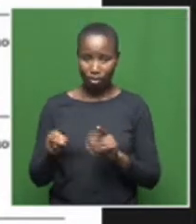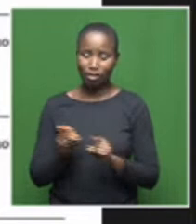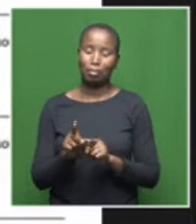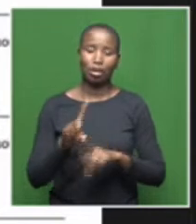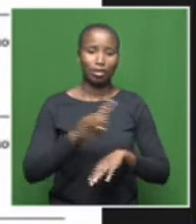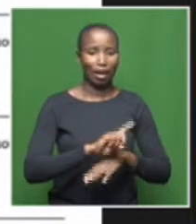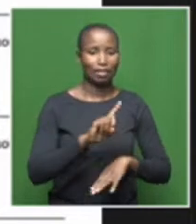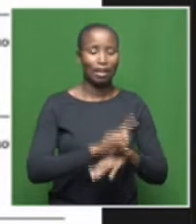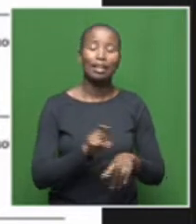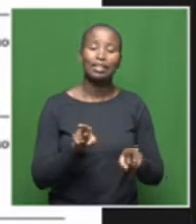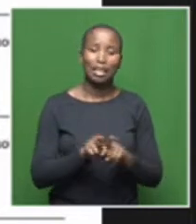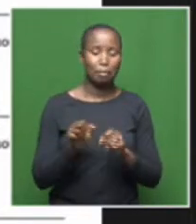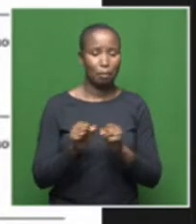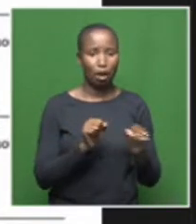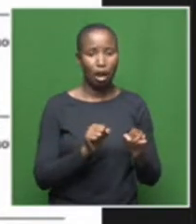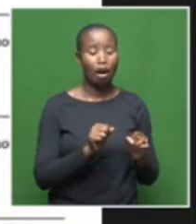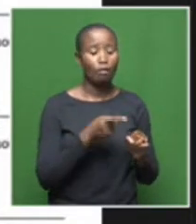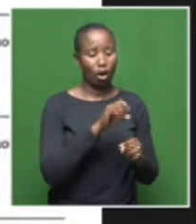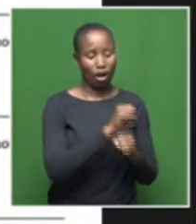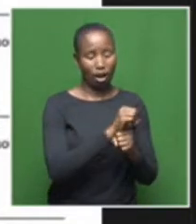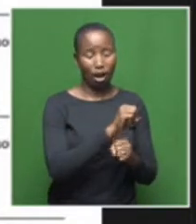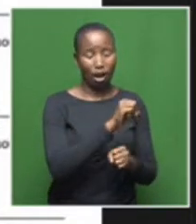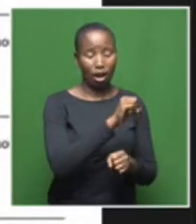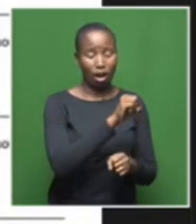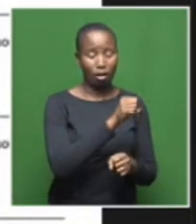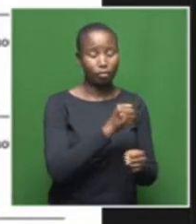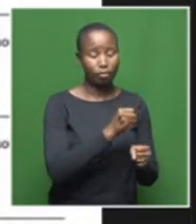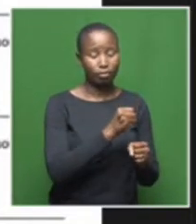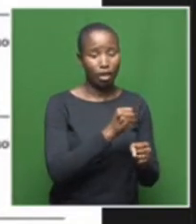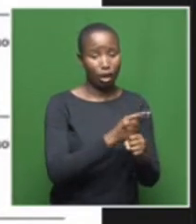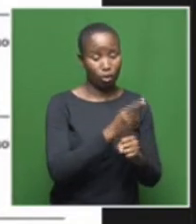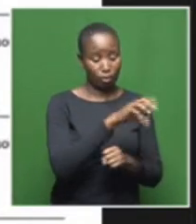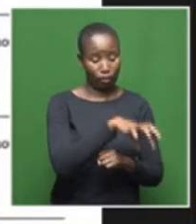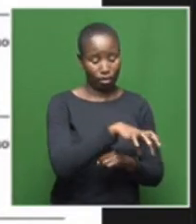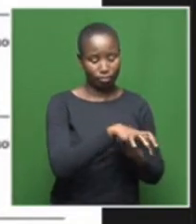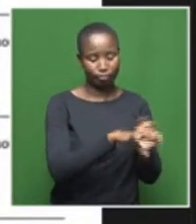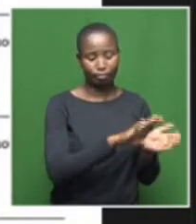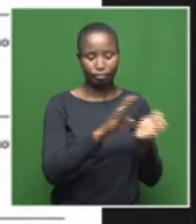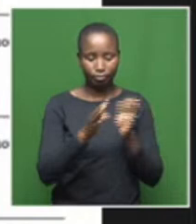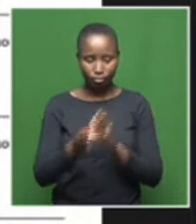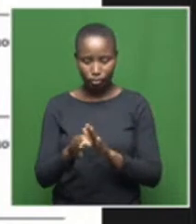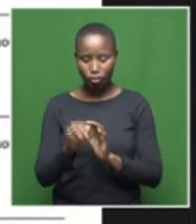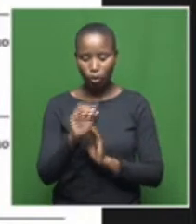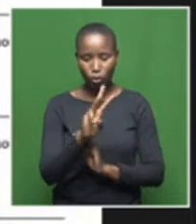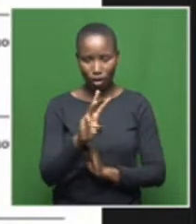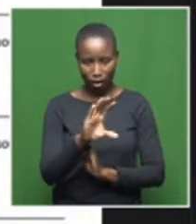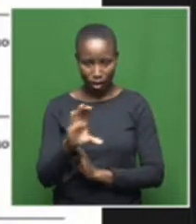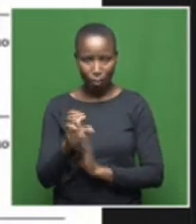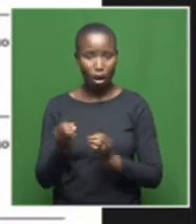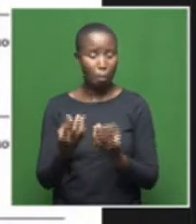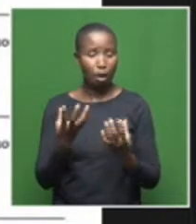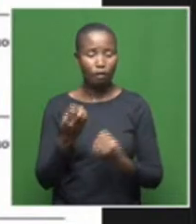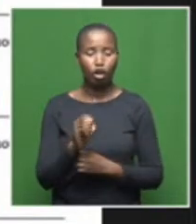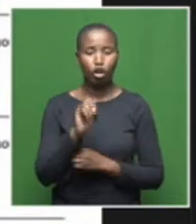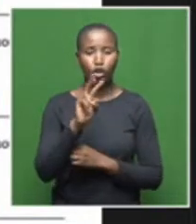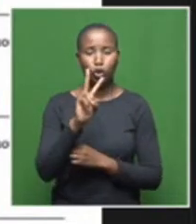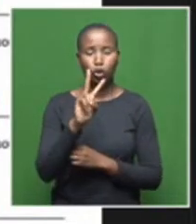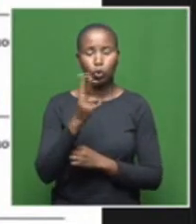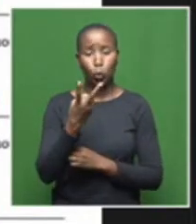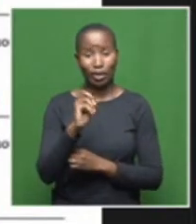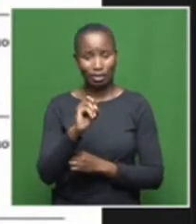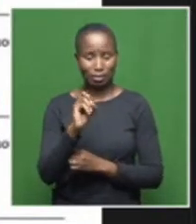average percentage for Gauteng, followed by the Western Cape at the 20%